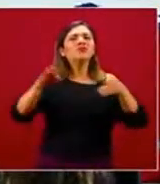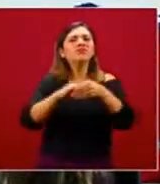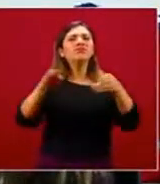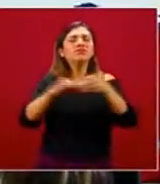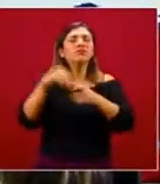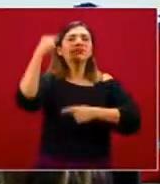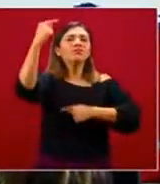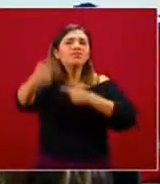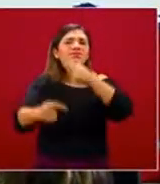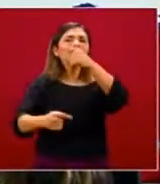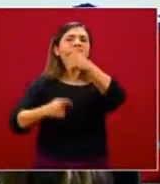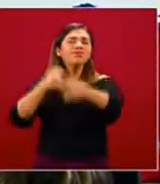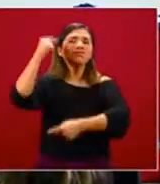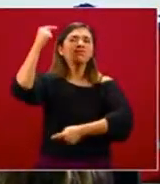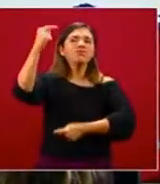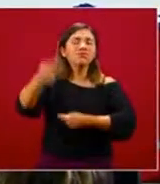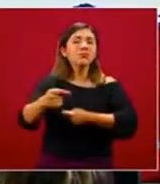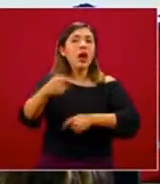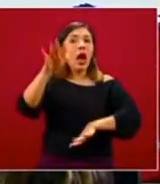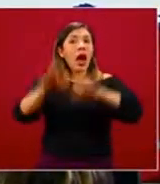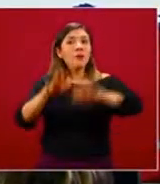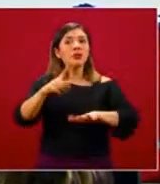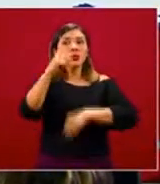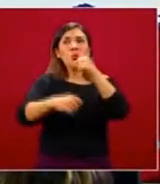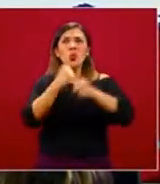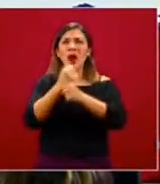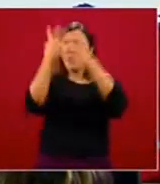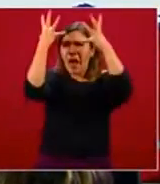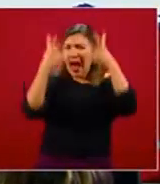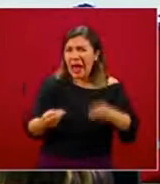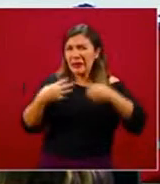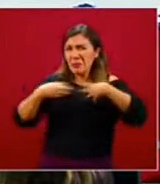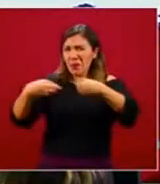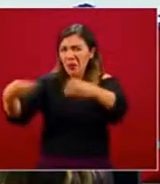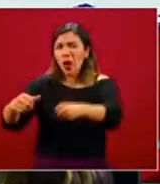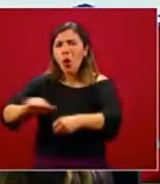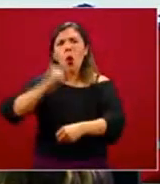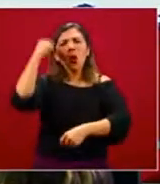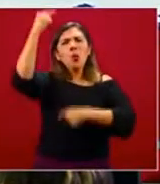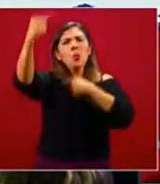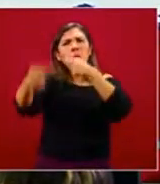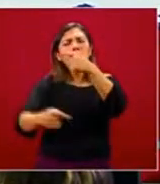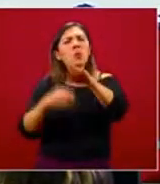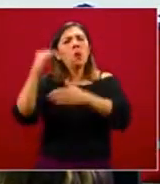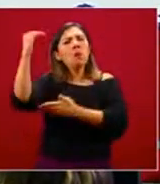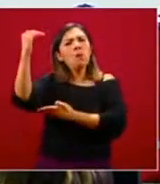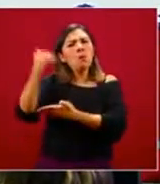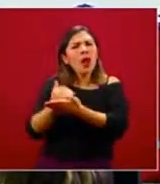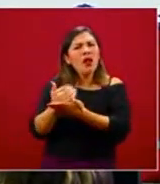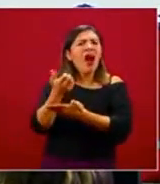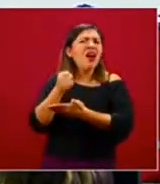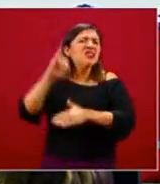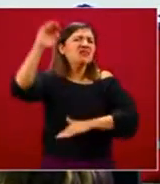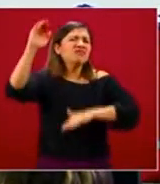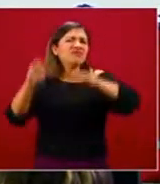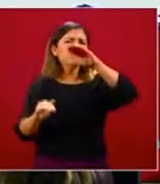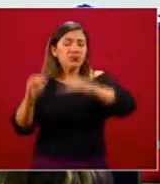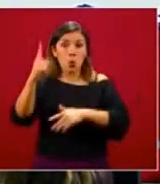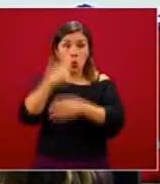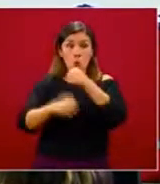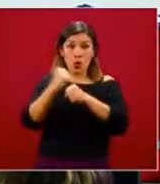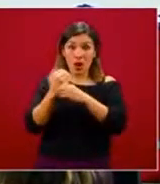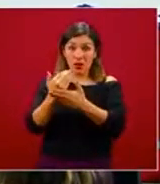We've talked about how this is a cyclic process. We have years with a lot of epidemical